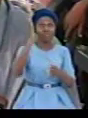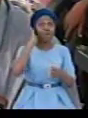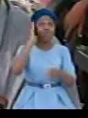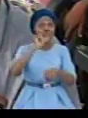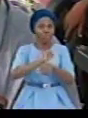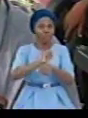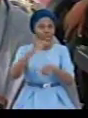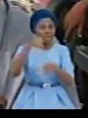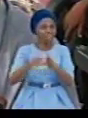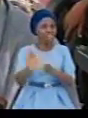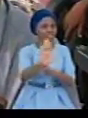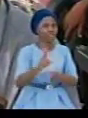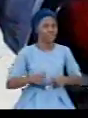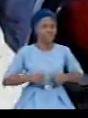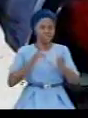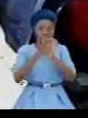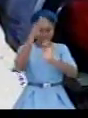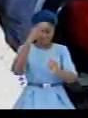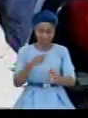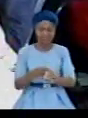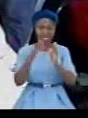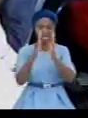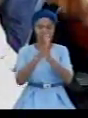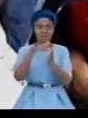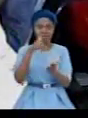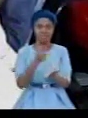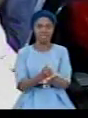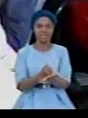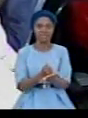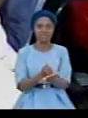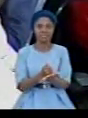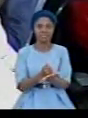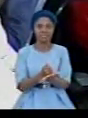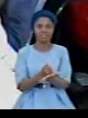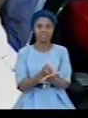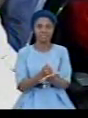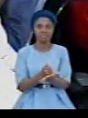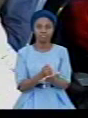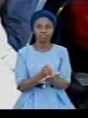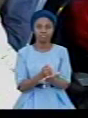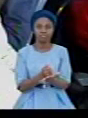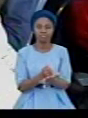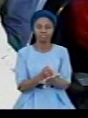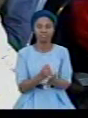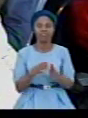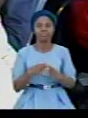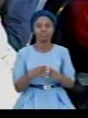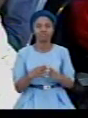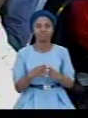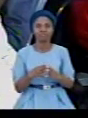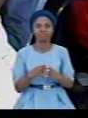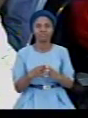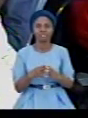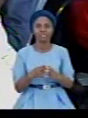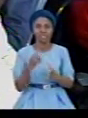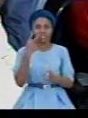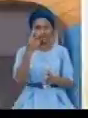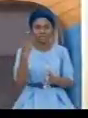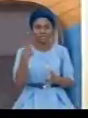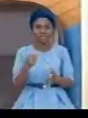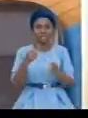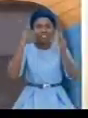life in Jesus' name. Look at another side of the victory of